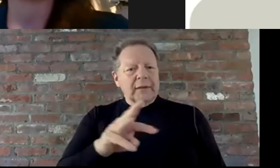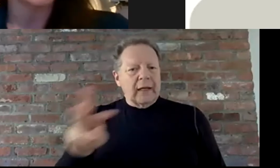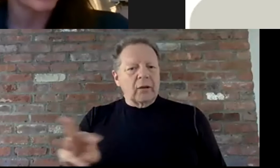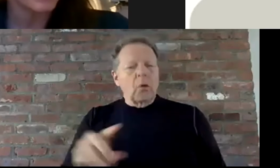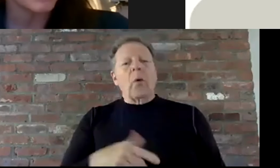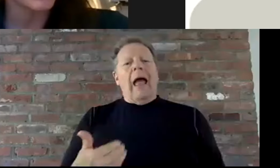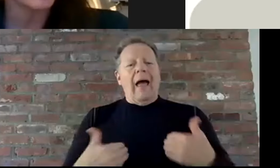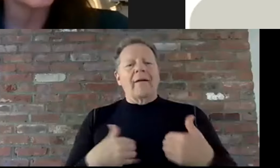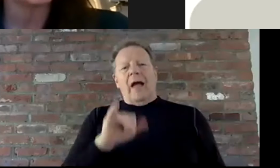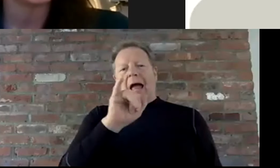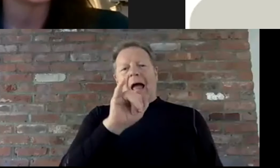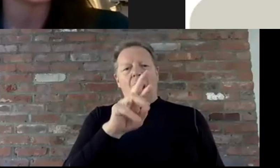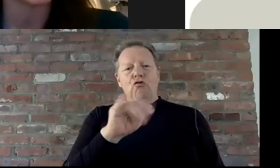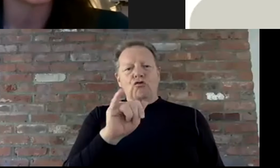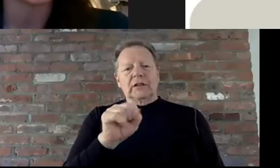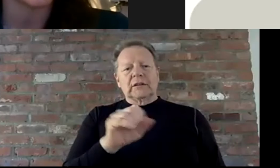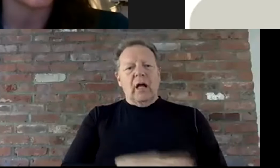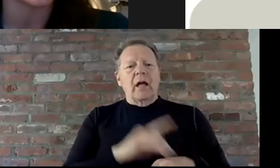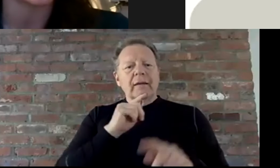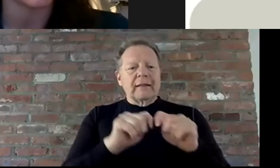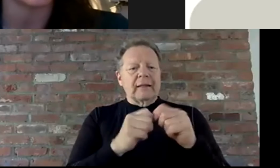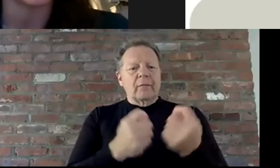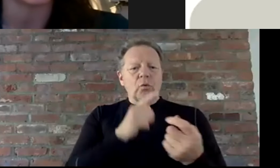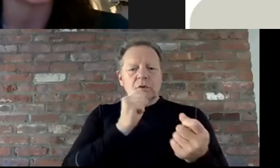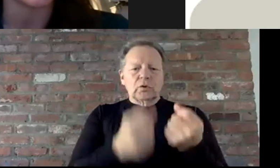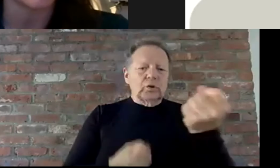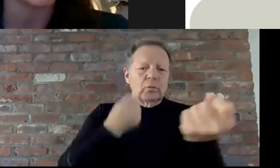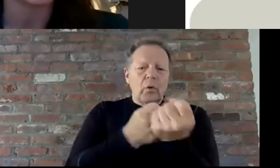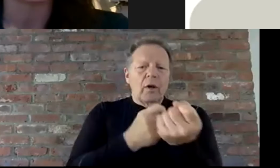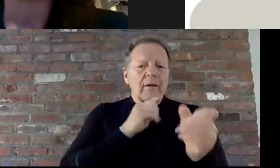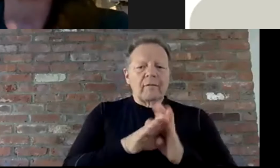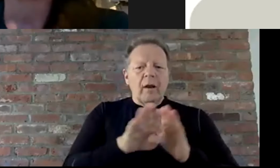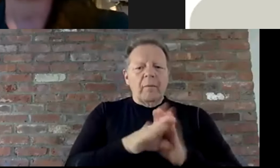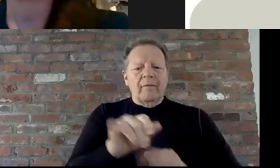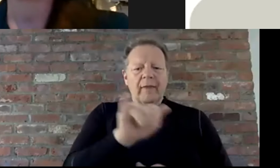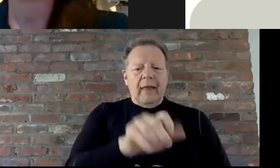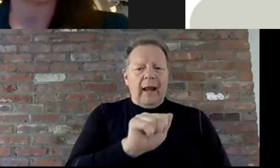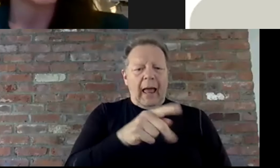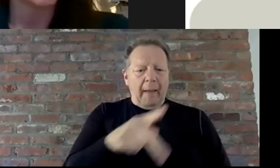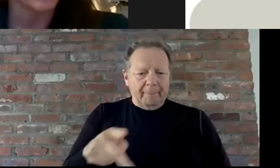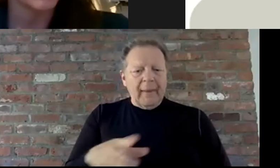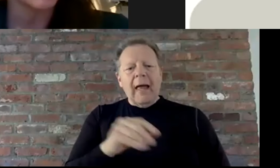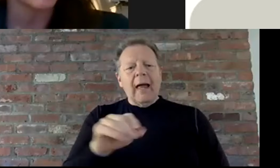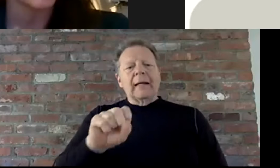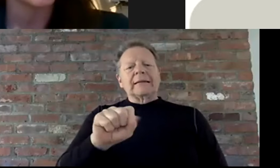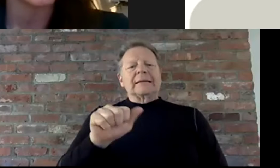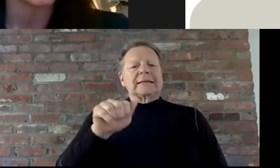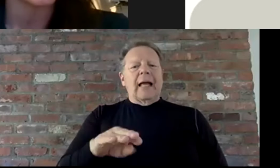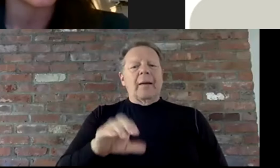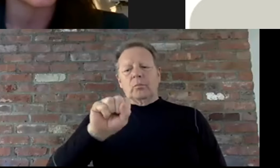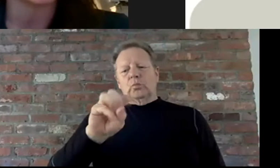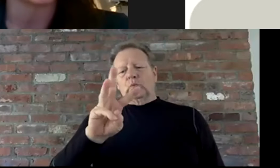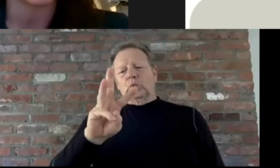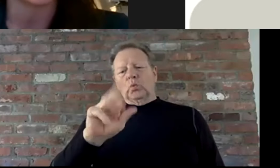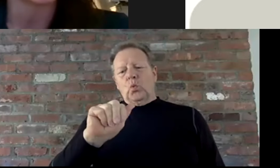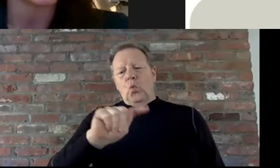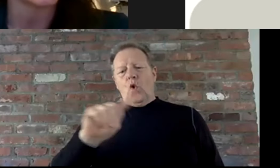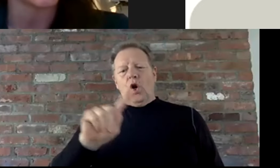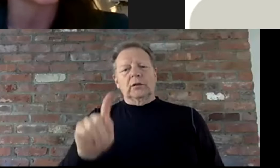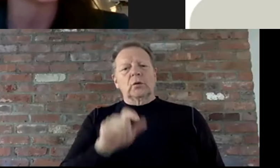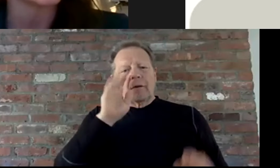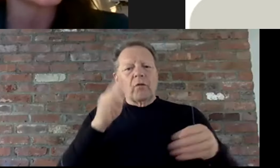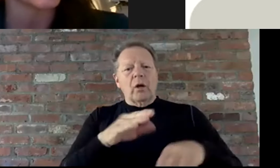have Iris on the team, who has supported the development of the app. And Sam Schwartz, who is